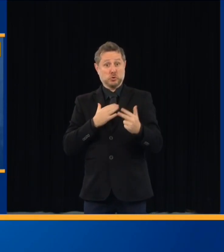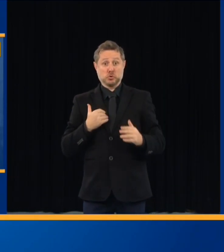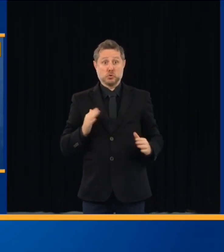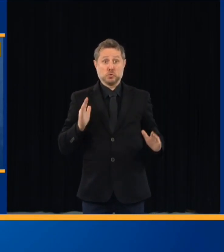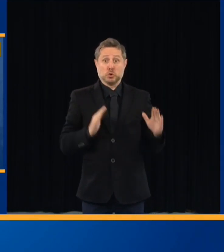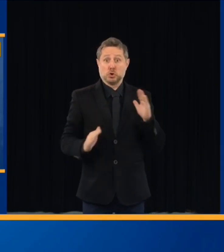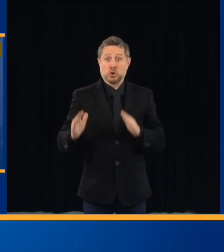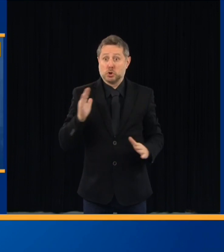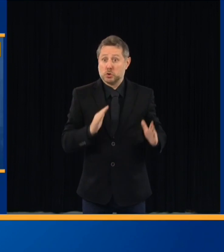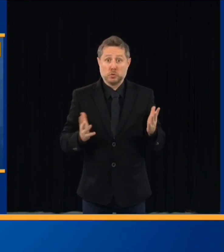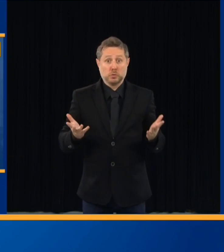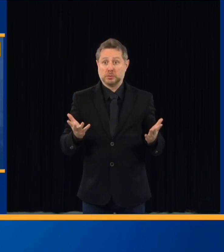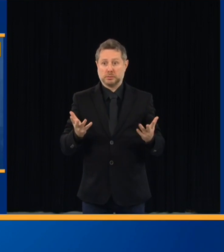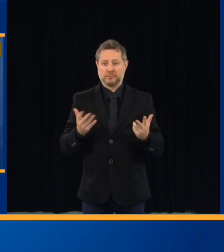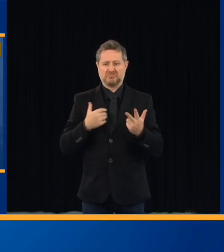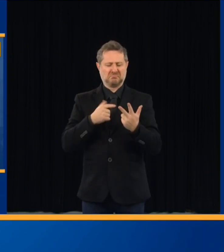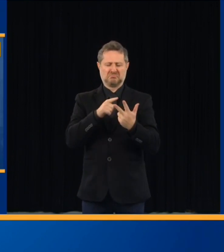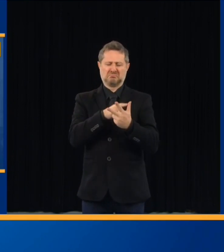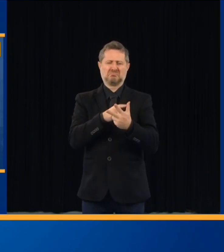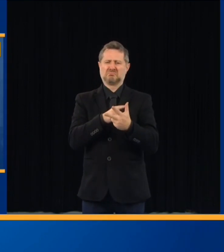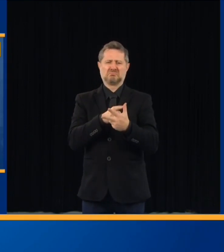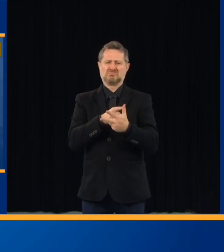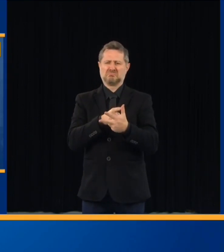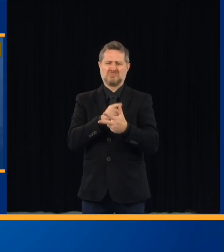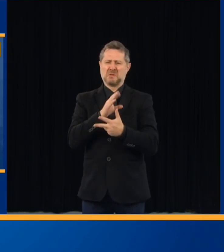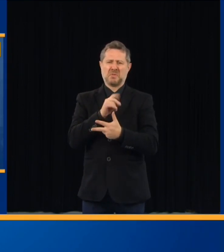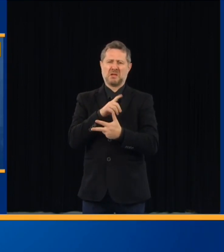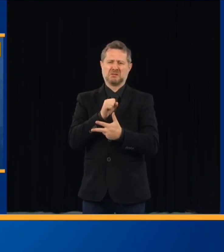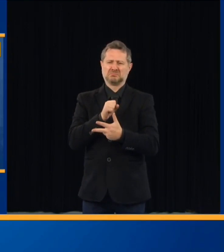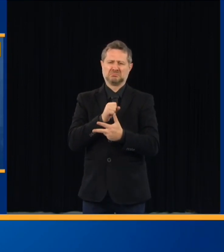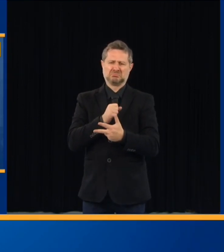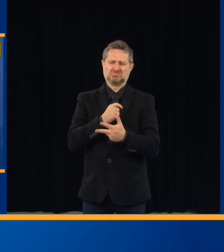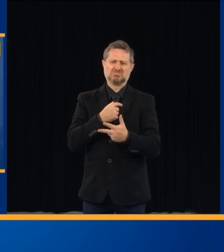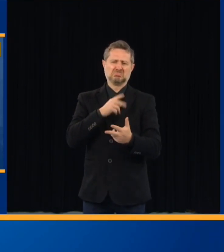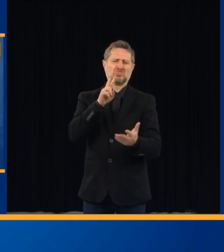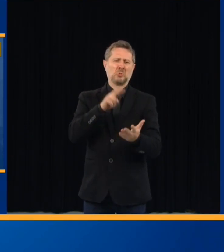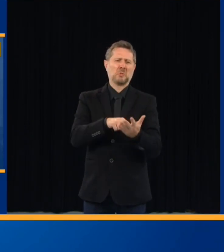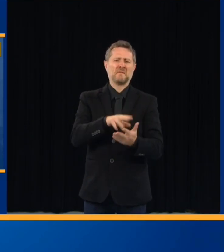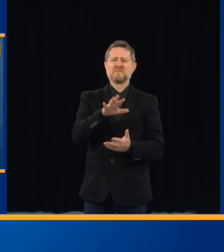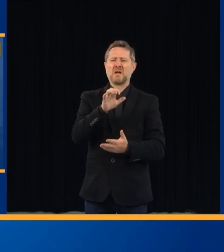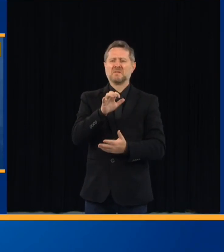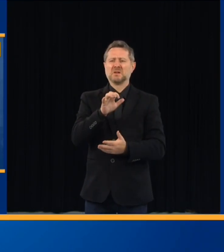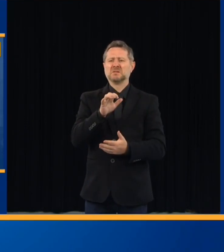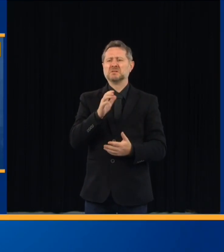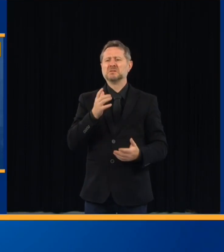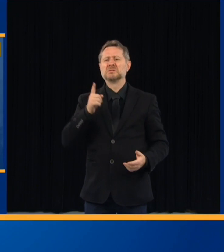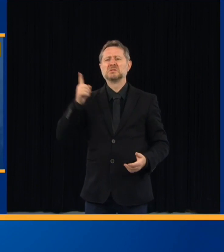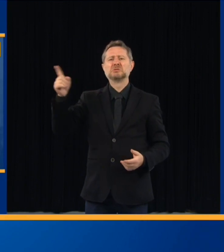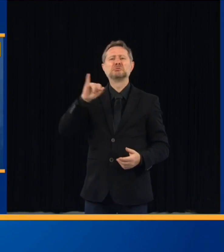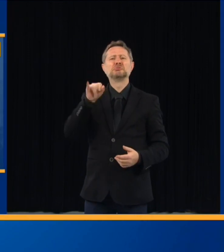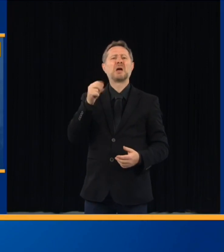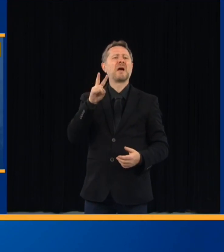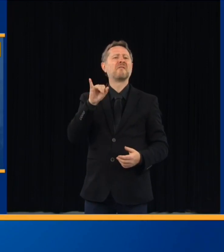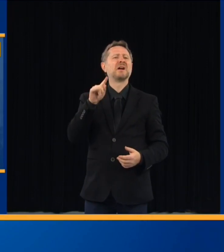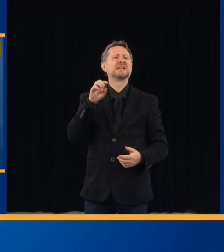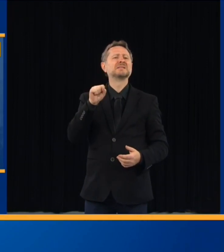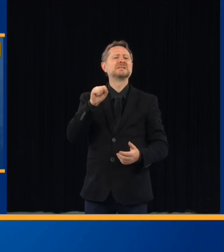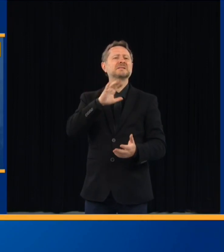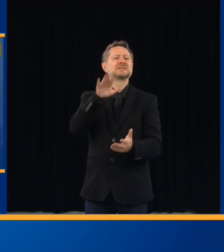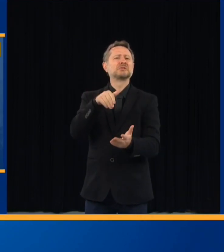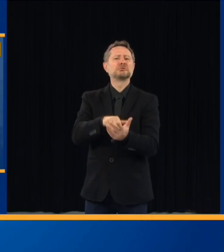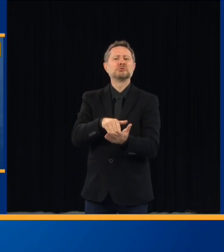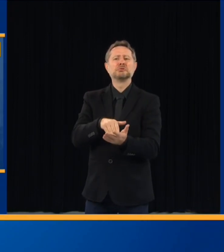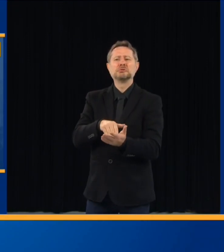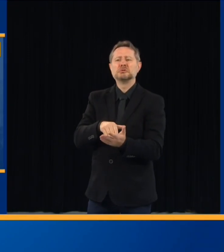bed capacity. We have 2,500 beds at Javits. We have 1,000 beds on the naval ship